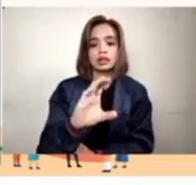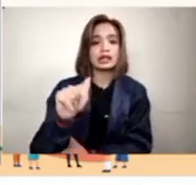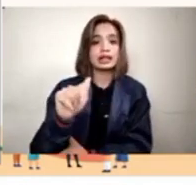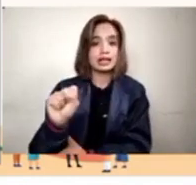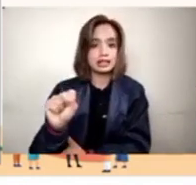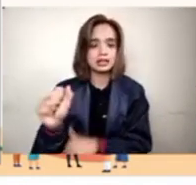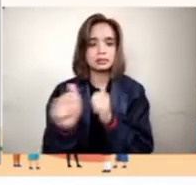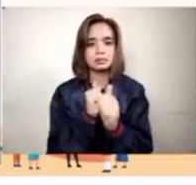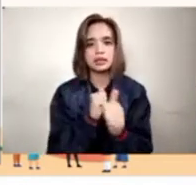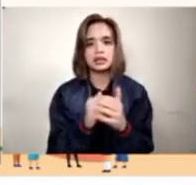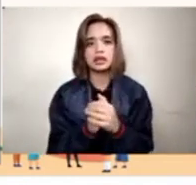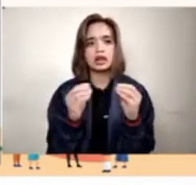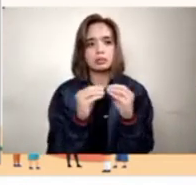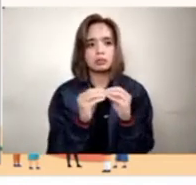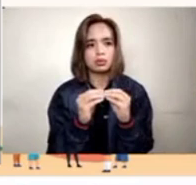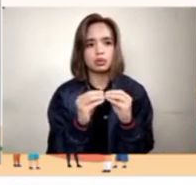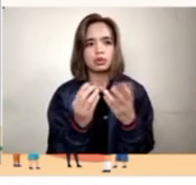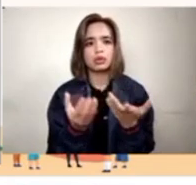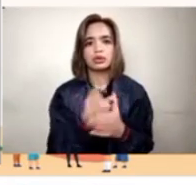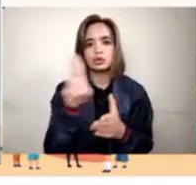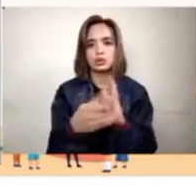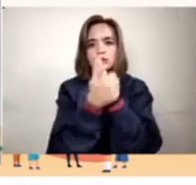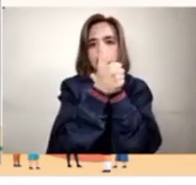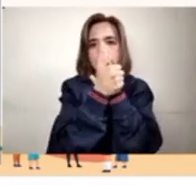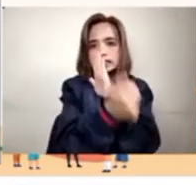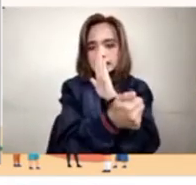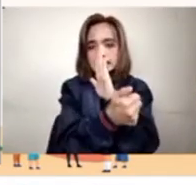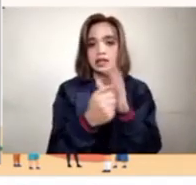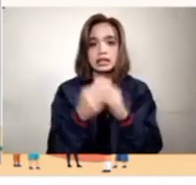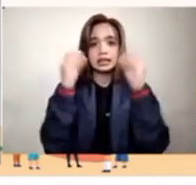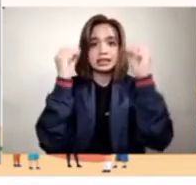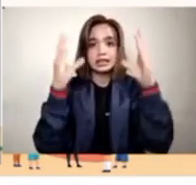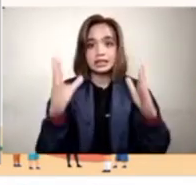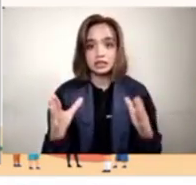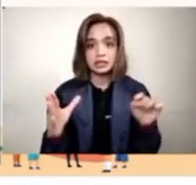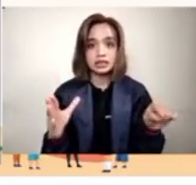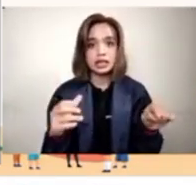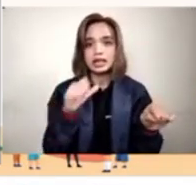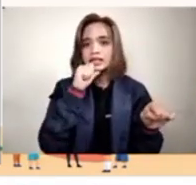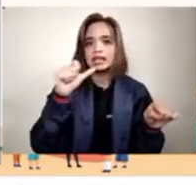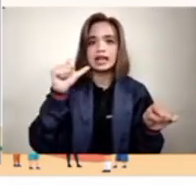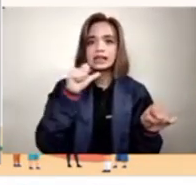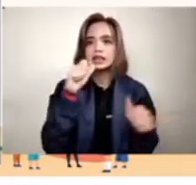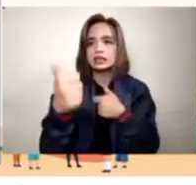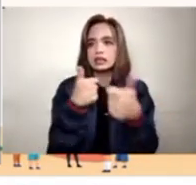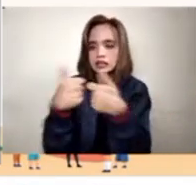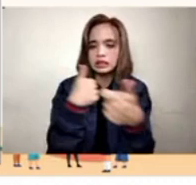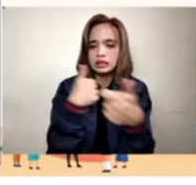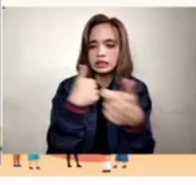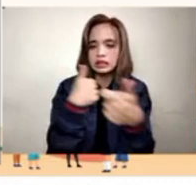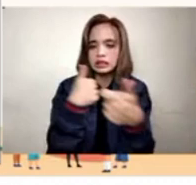us and our teachers to maximize potential and capacity, and that teacher will no longer have